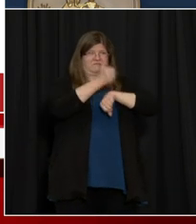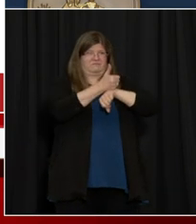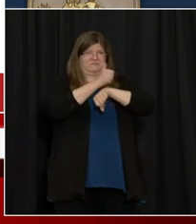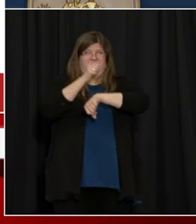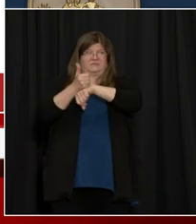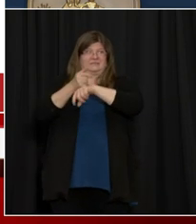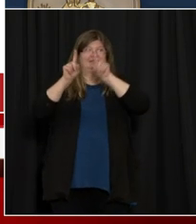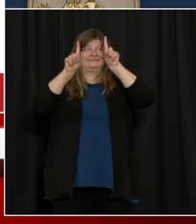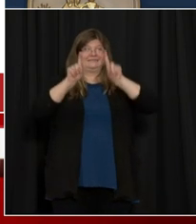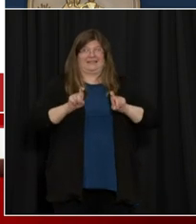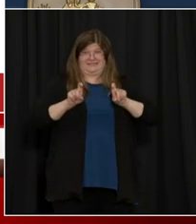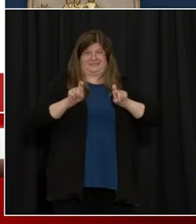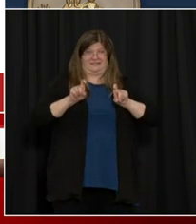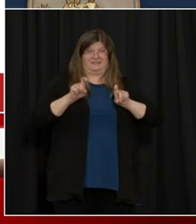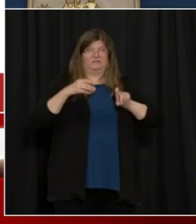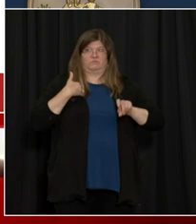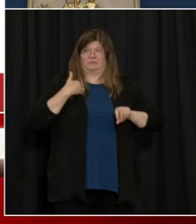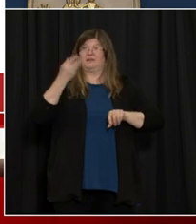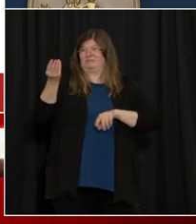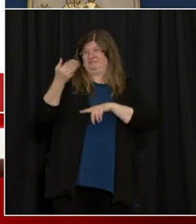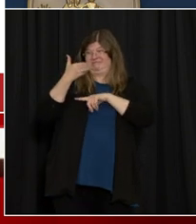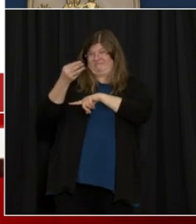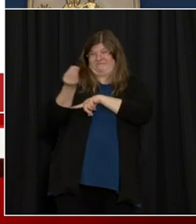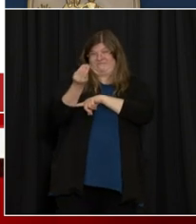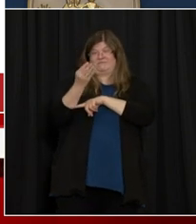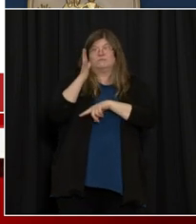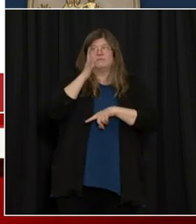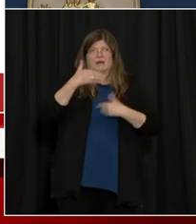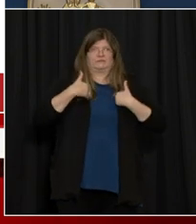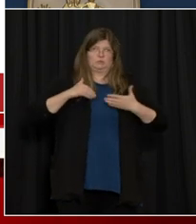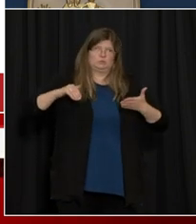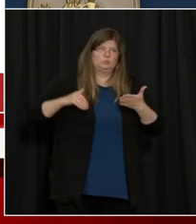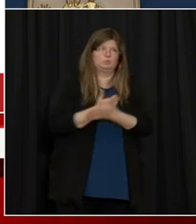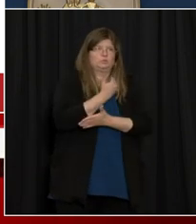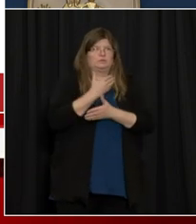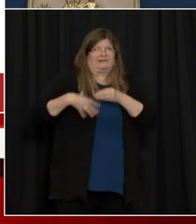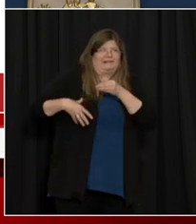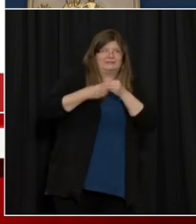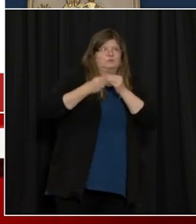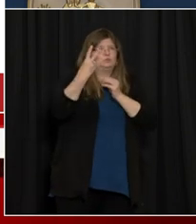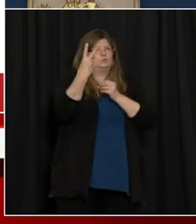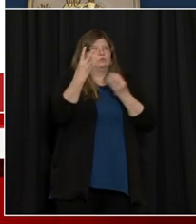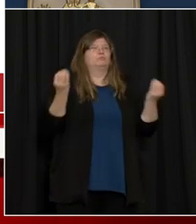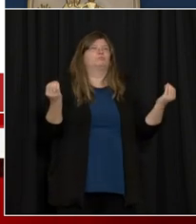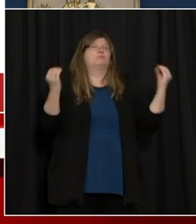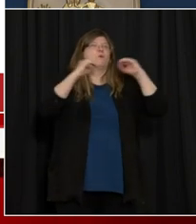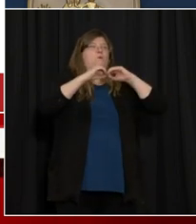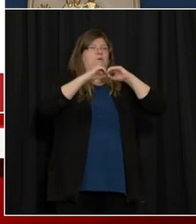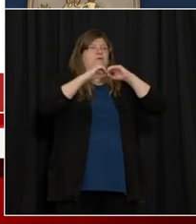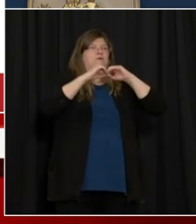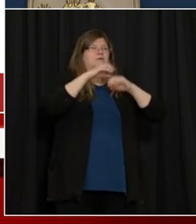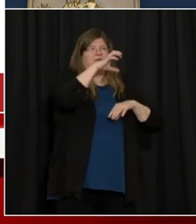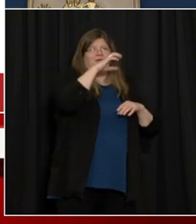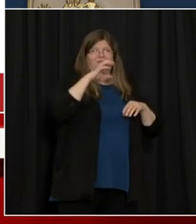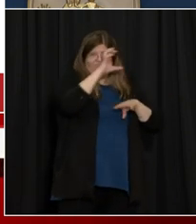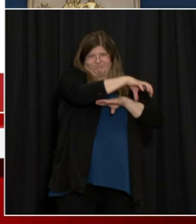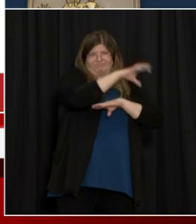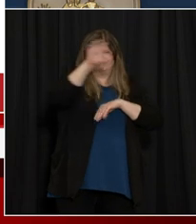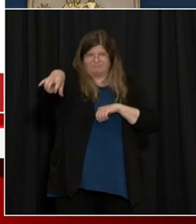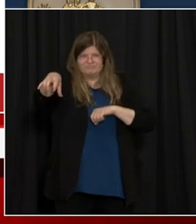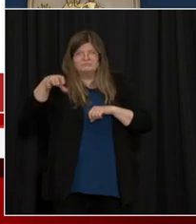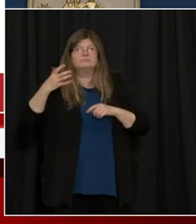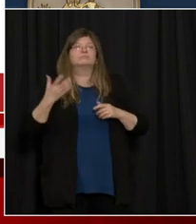will have 2 new sites. The drive-through and walk-through site will be established